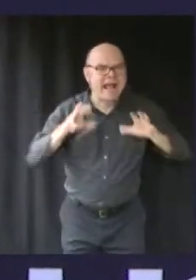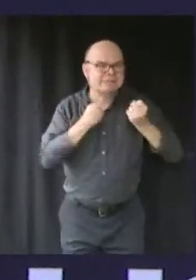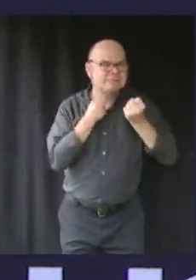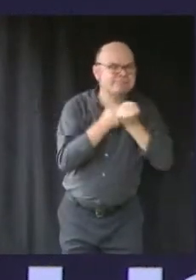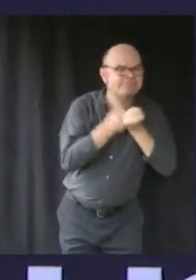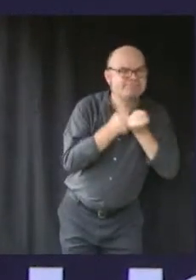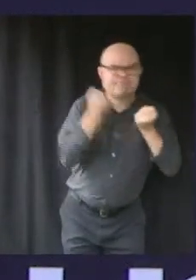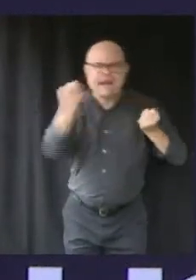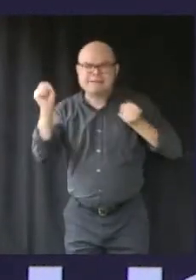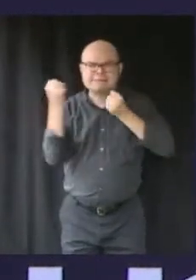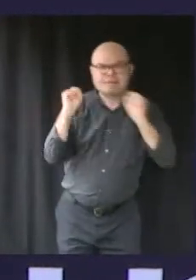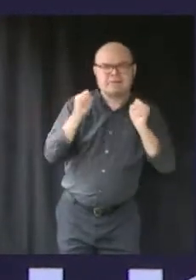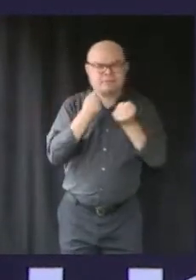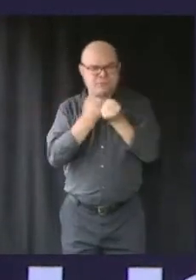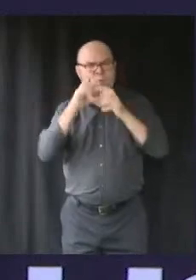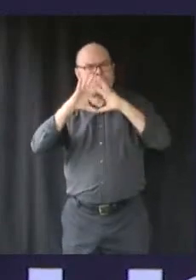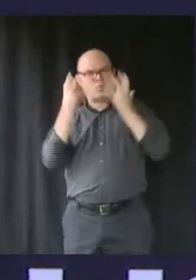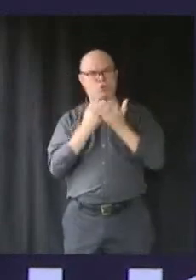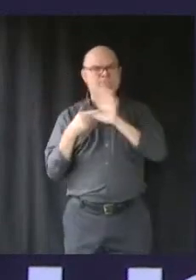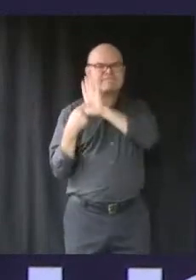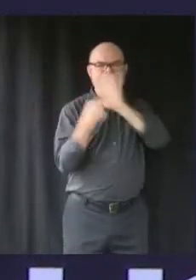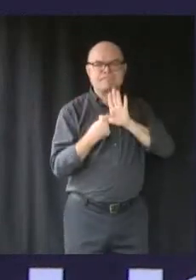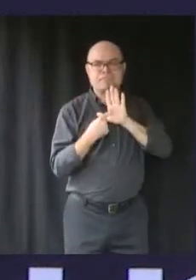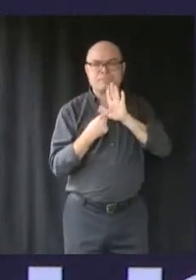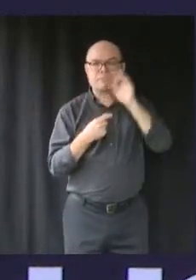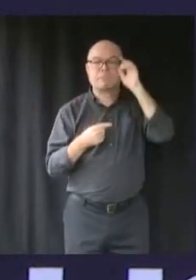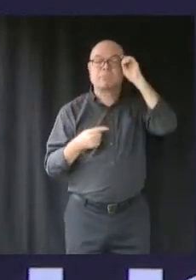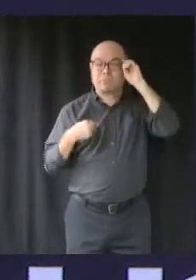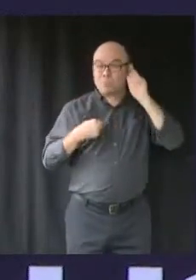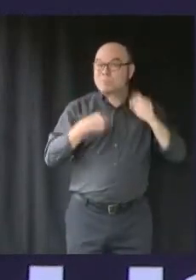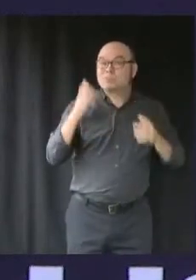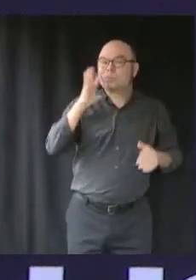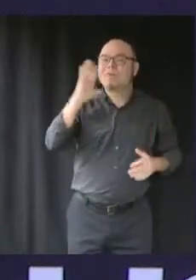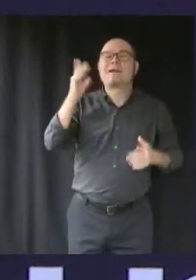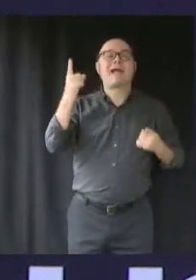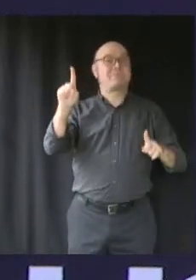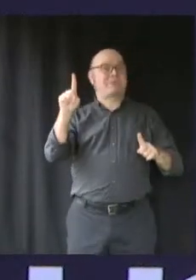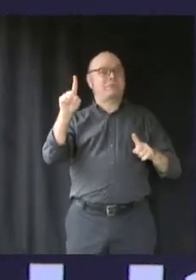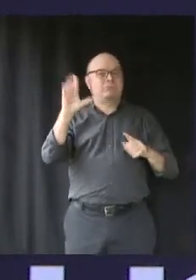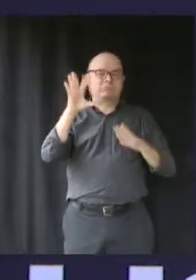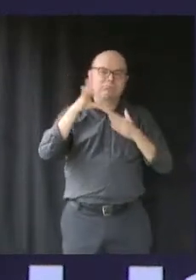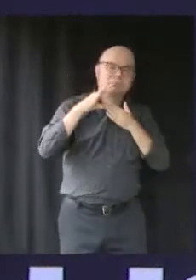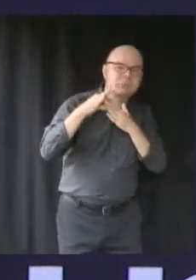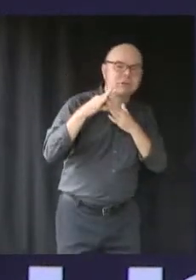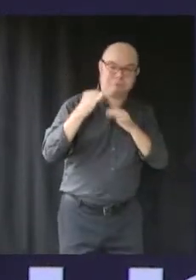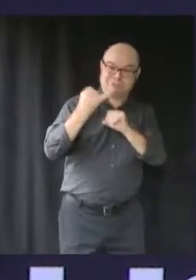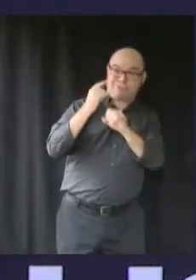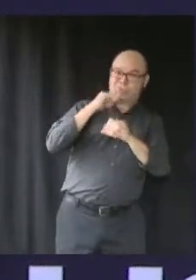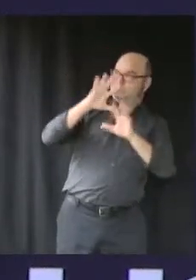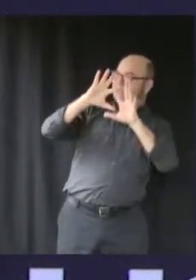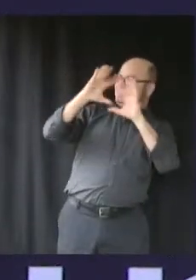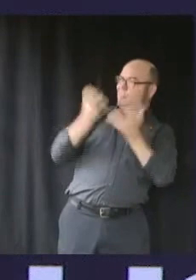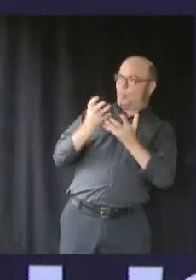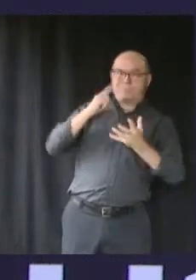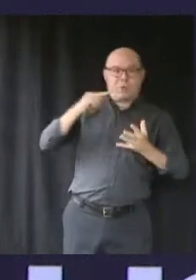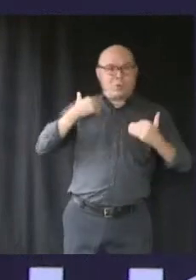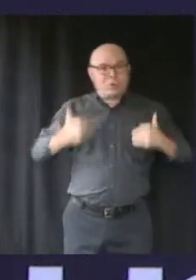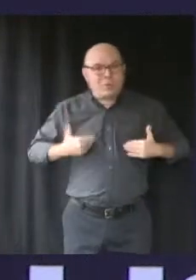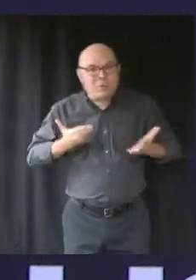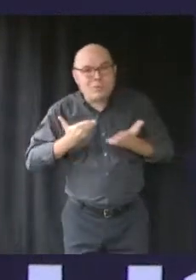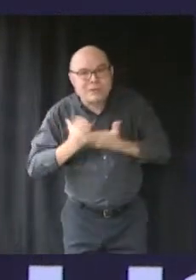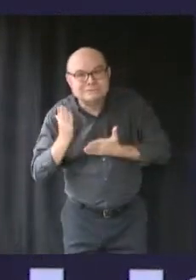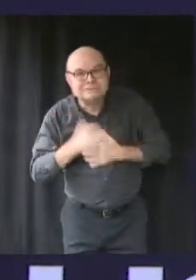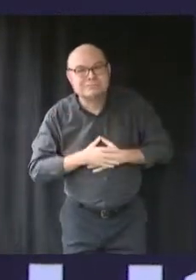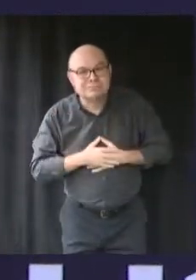map as the premier institution for human rights and liberties around this nation. And we all ought to